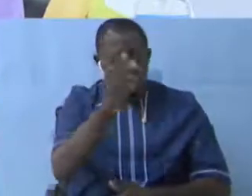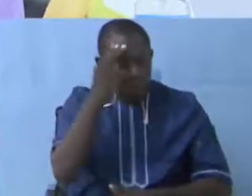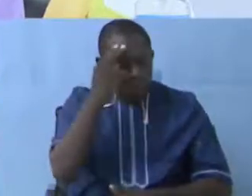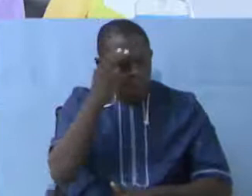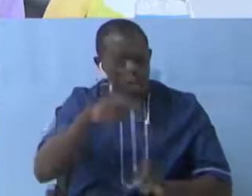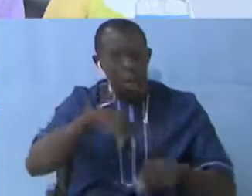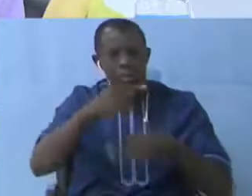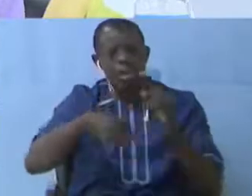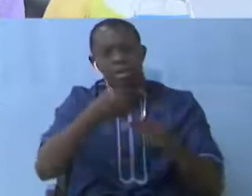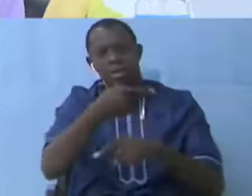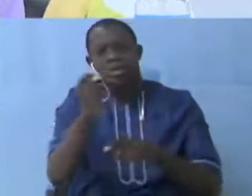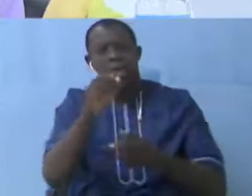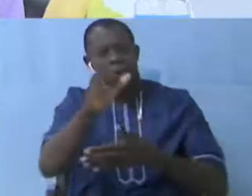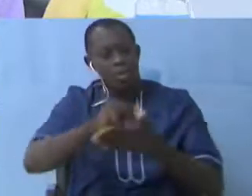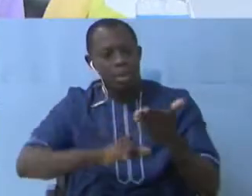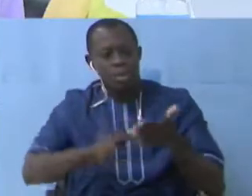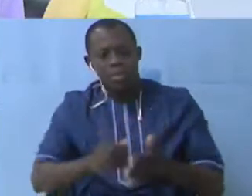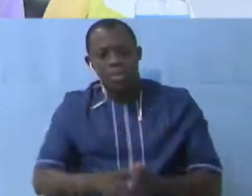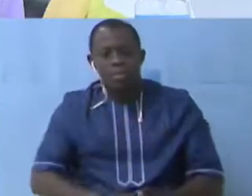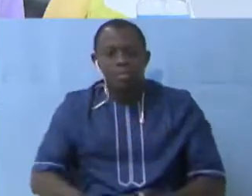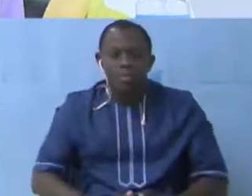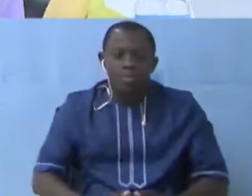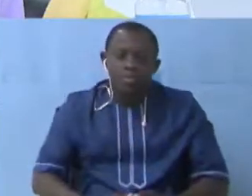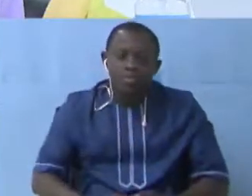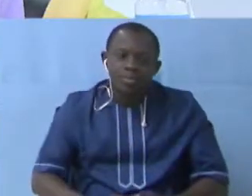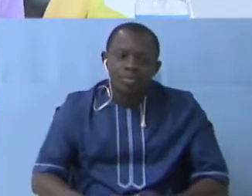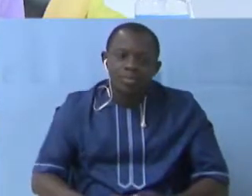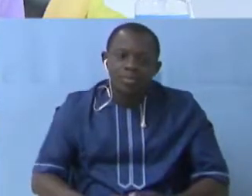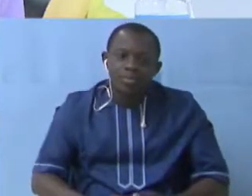wax lan nga xam ci loolu. Well,